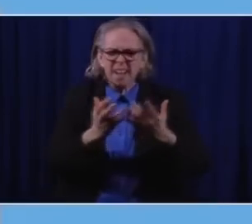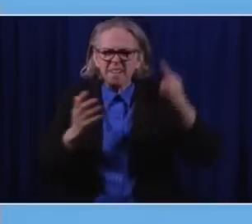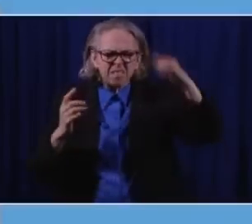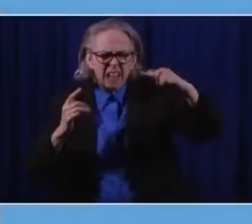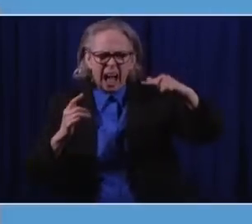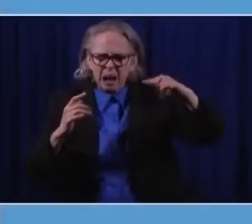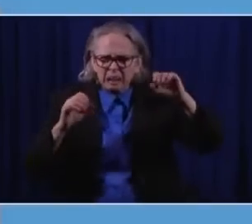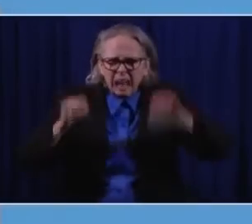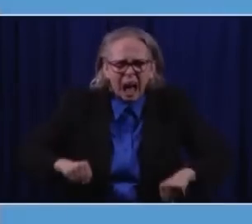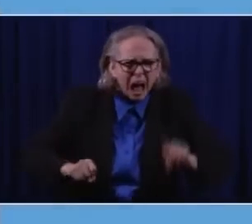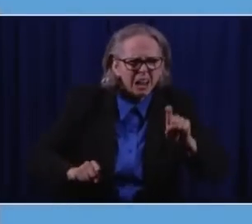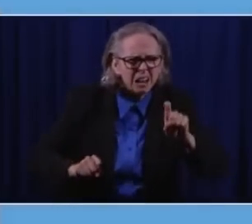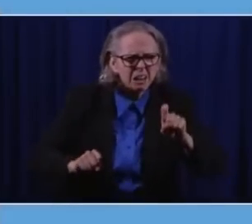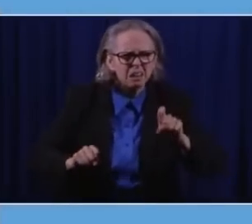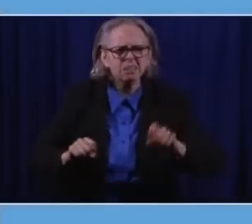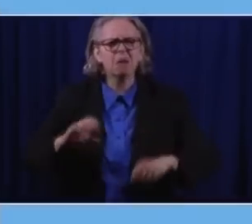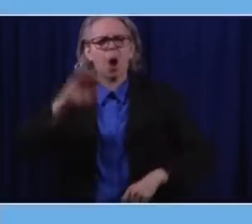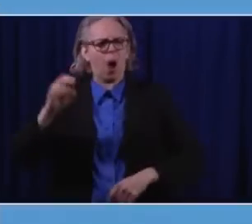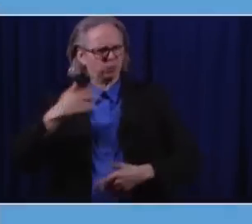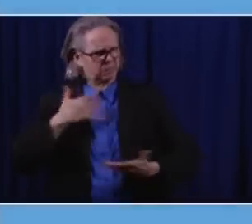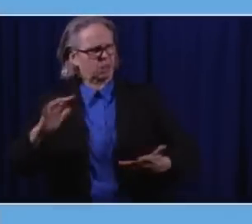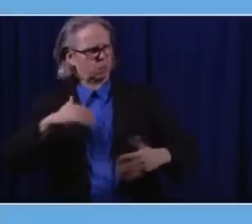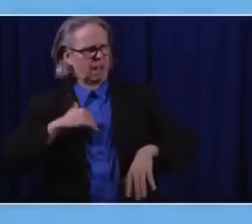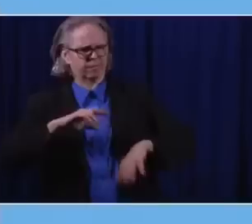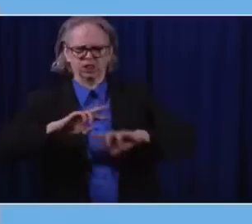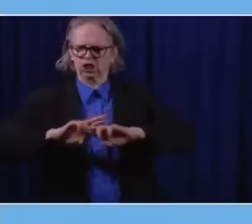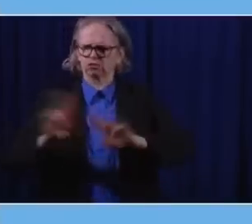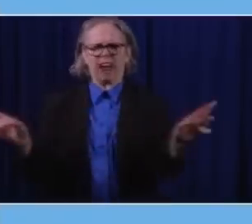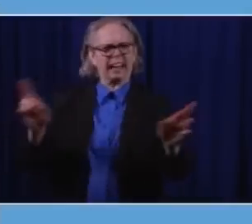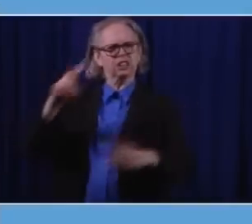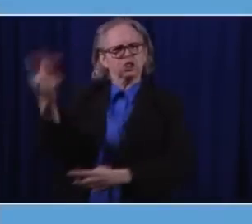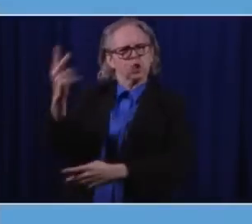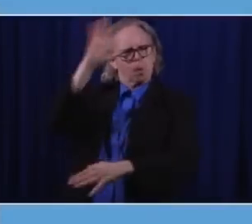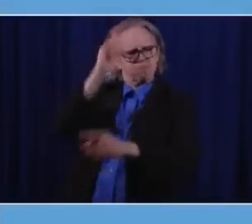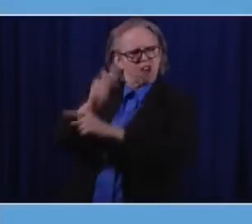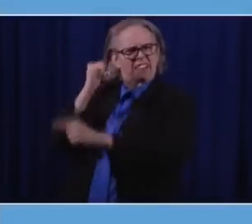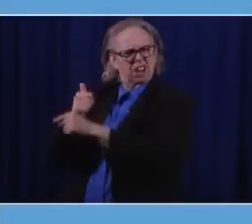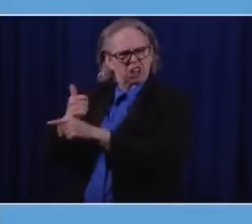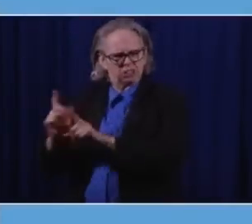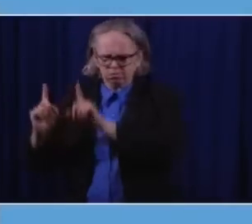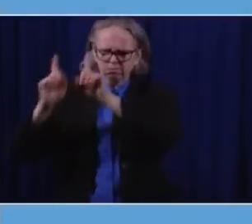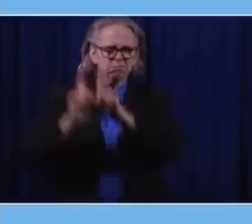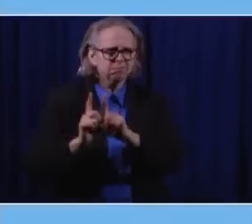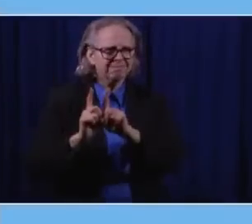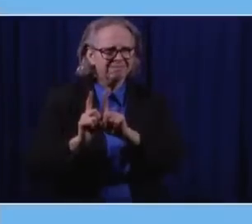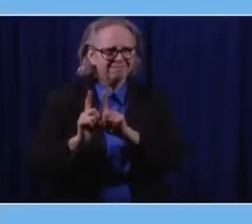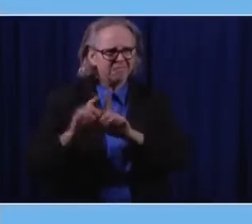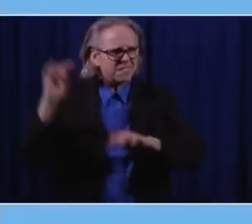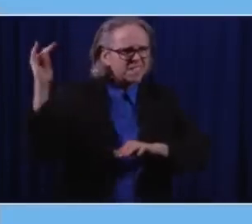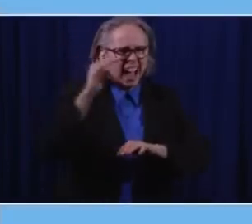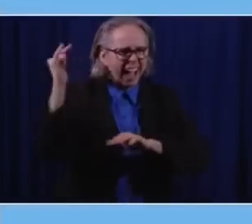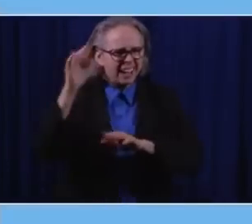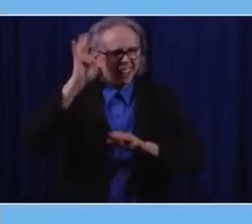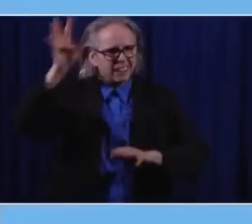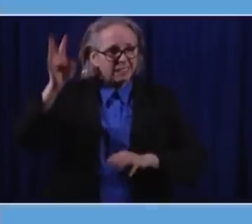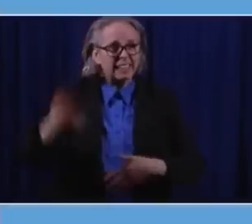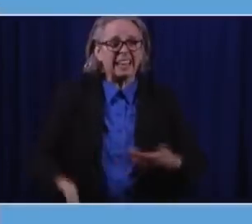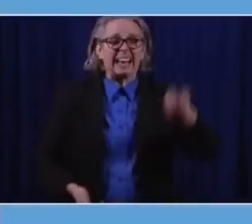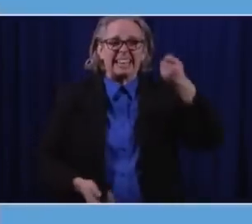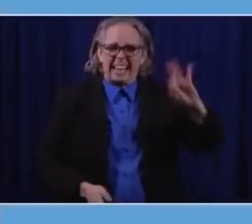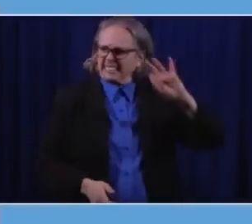we've got 2 brothers we'd like you to meet. In '69, our country asked, who will take one small step for